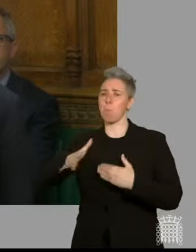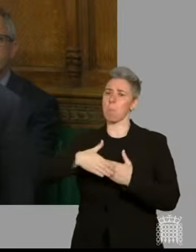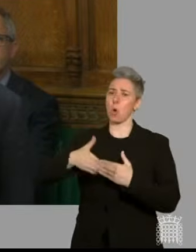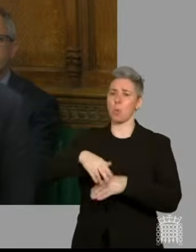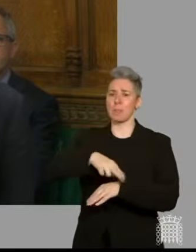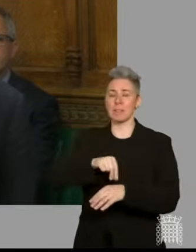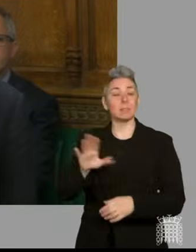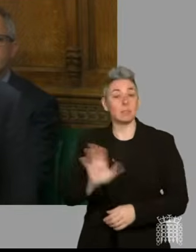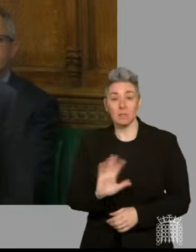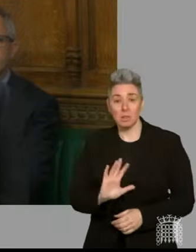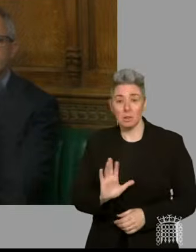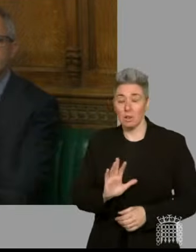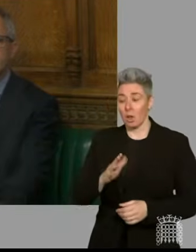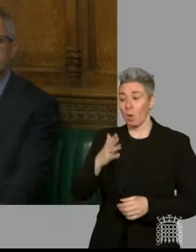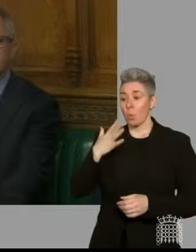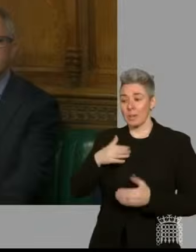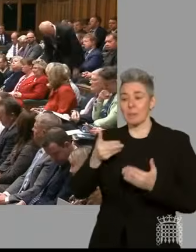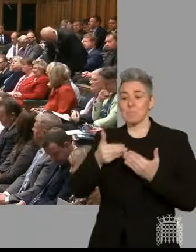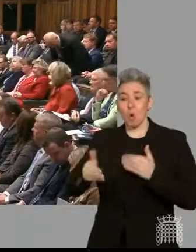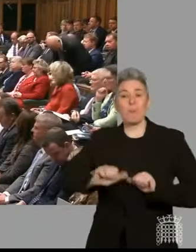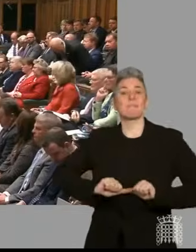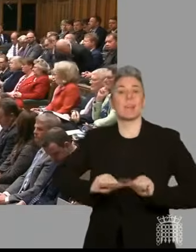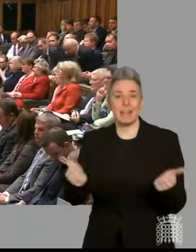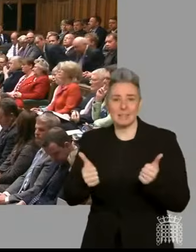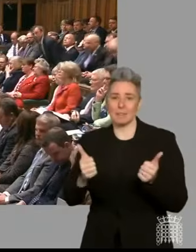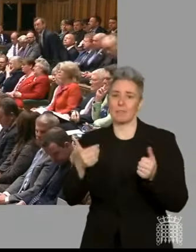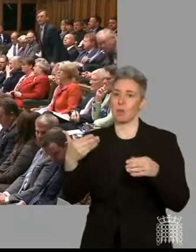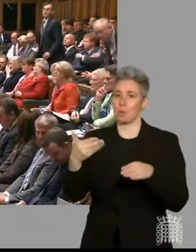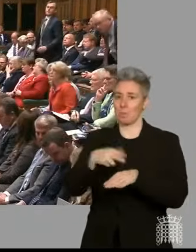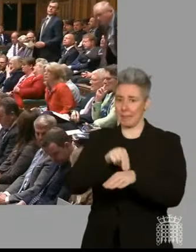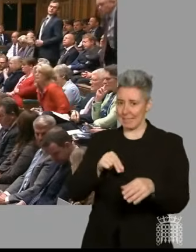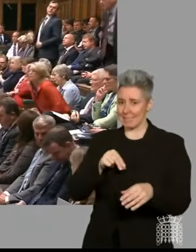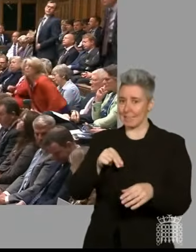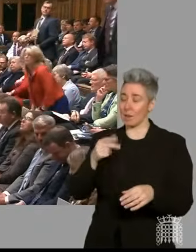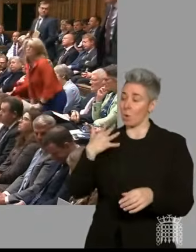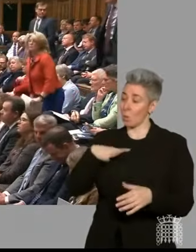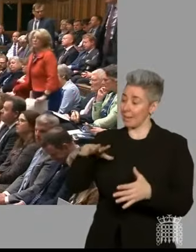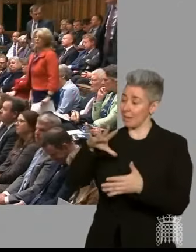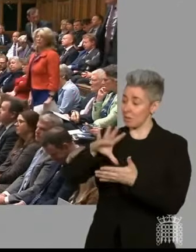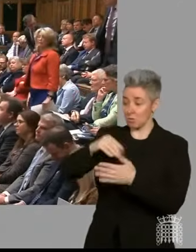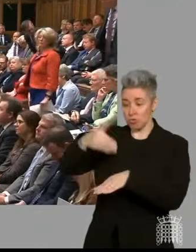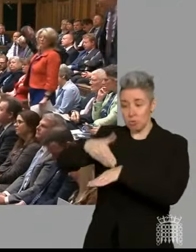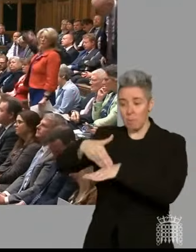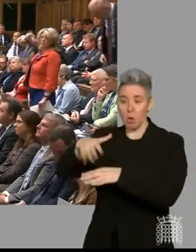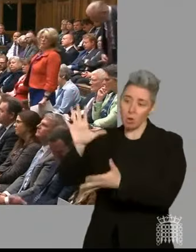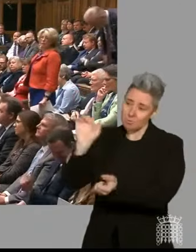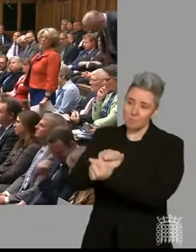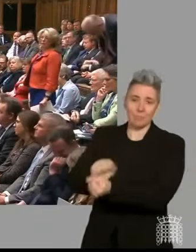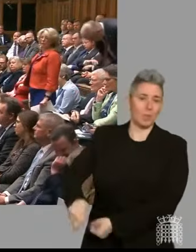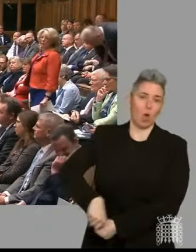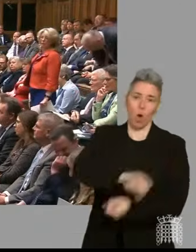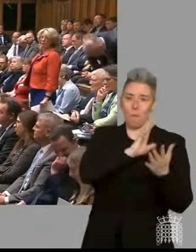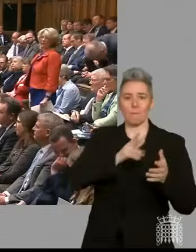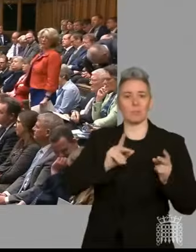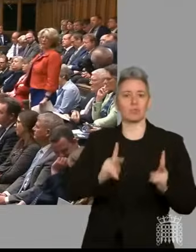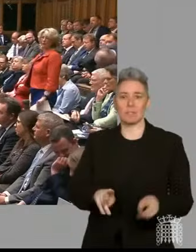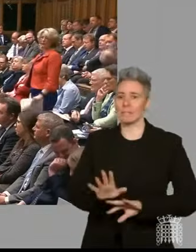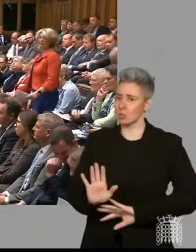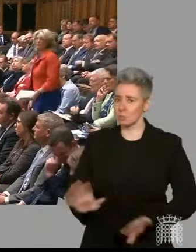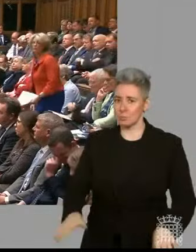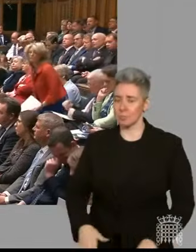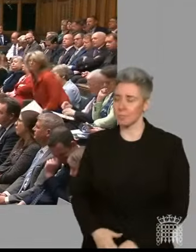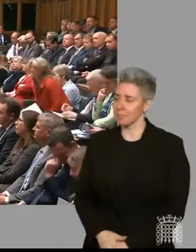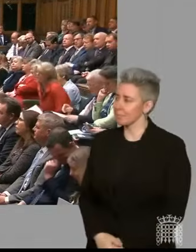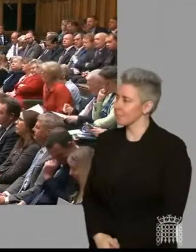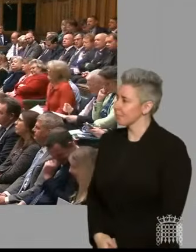effective policing and get them off the streets. Deputy Prime Minister. Well, I think my right honourable friend is